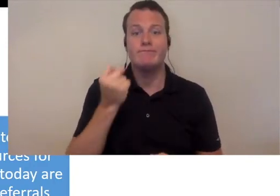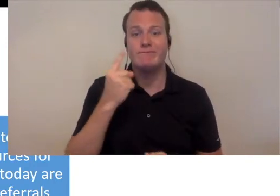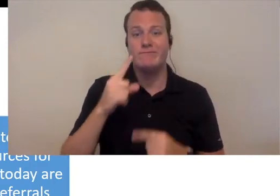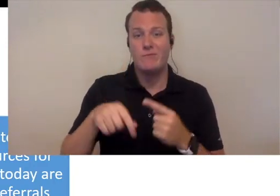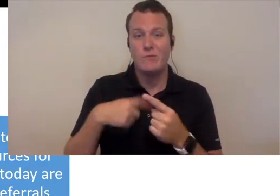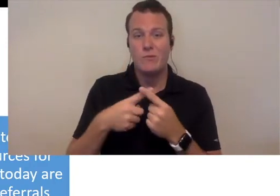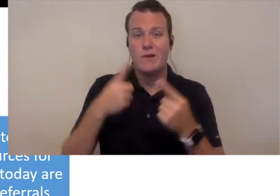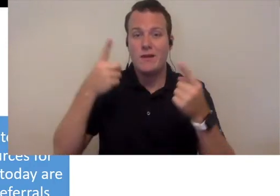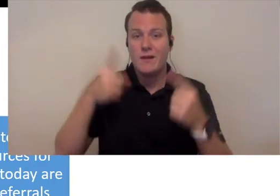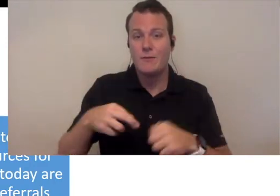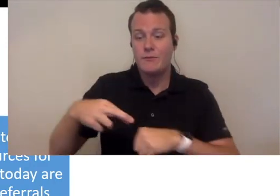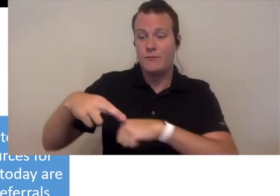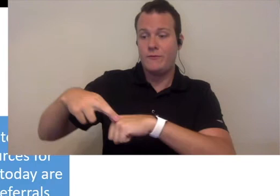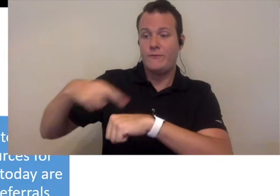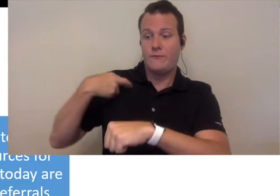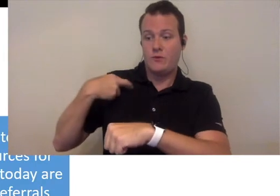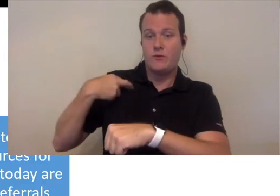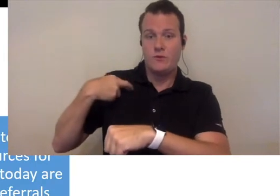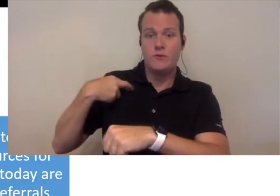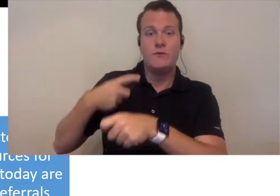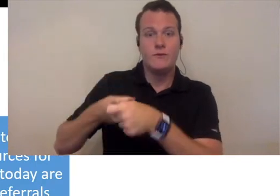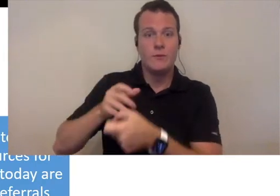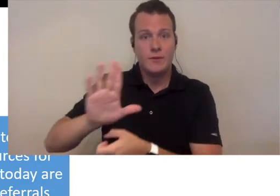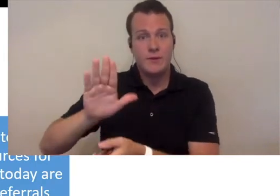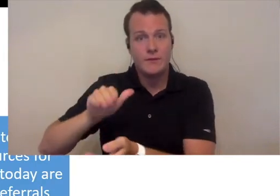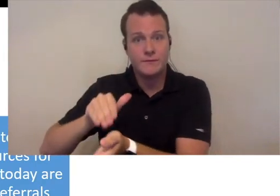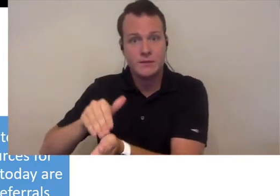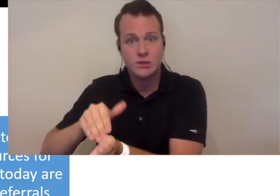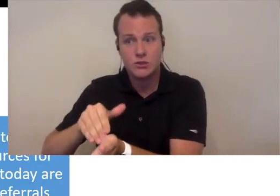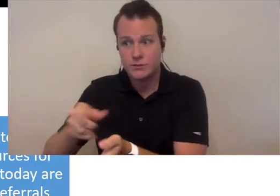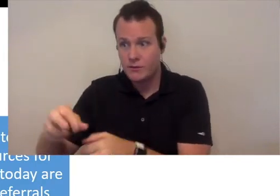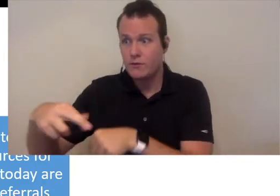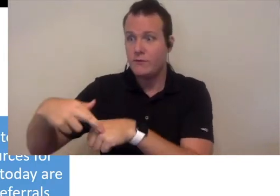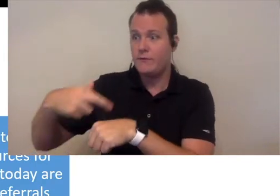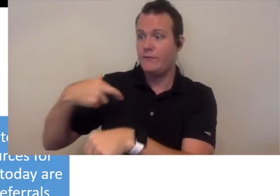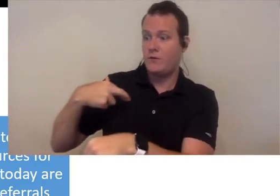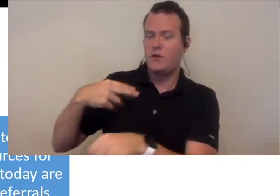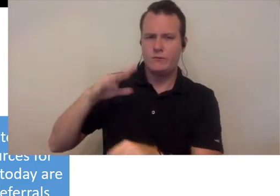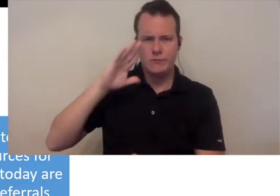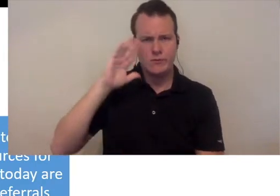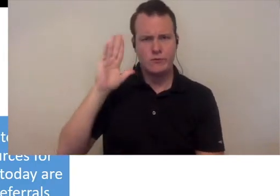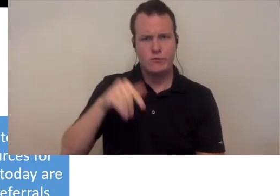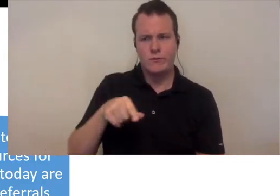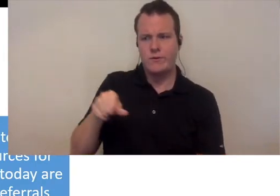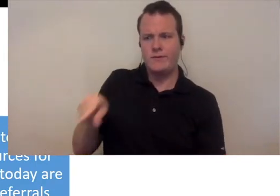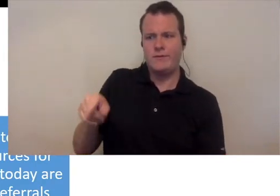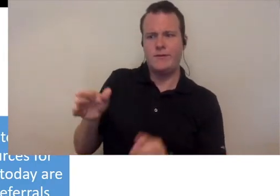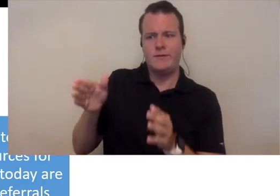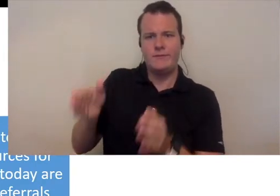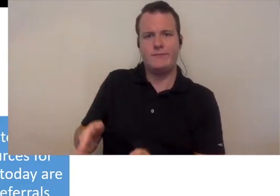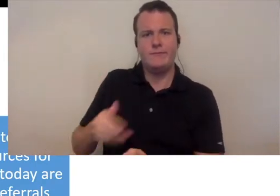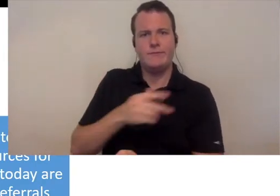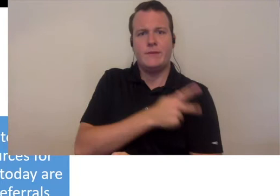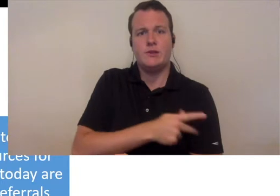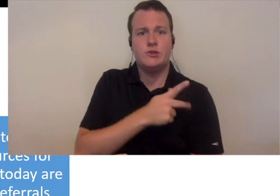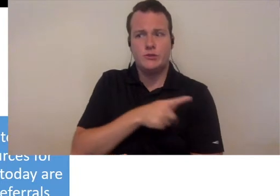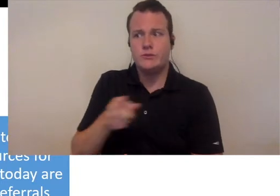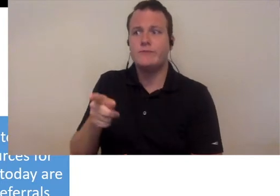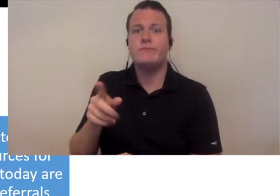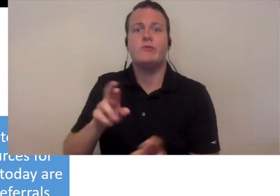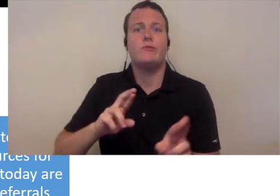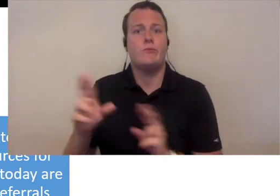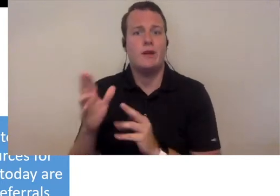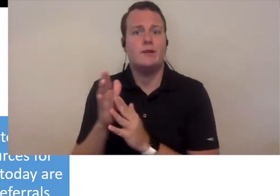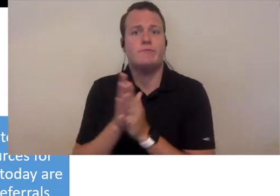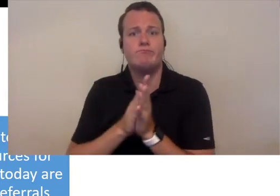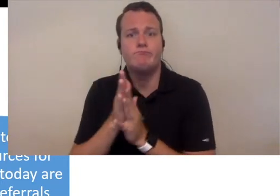have that referral from their physician to your office, then you know that they are ready to seek the